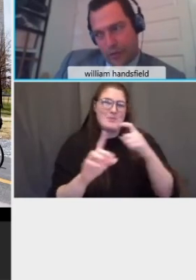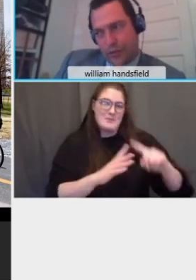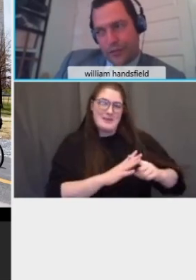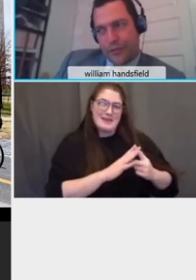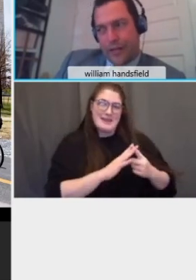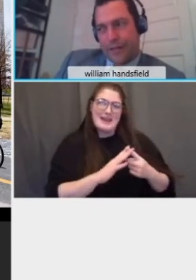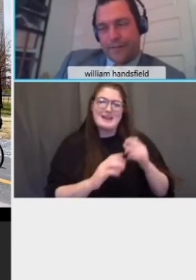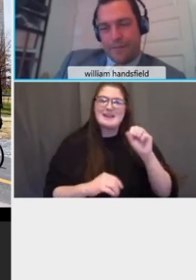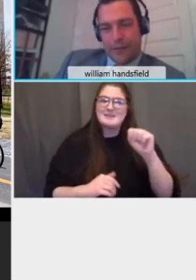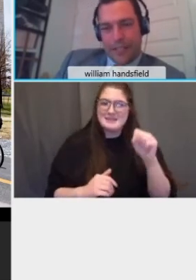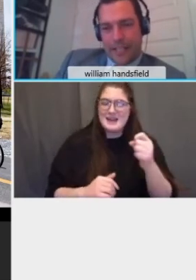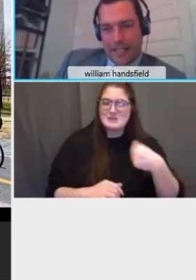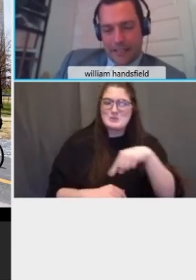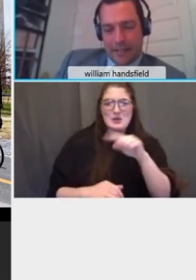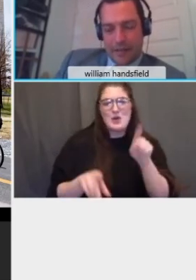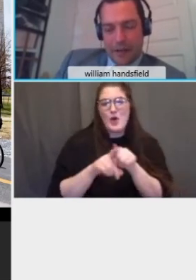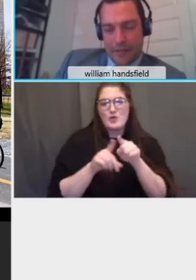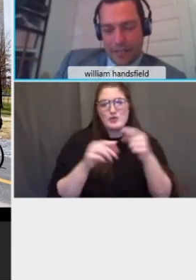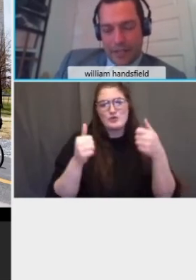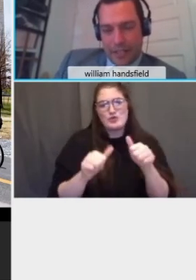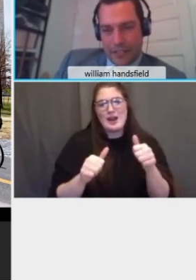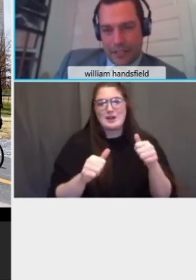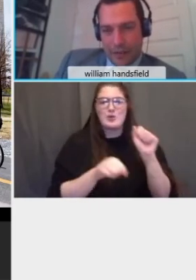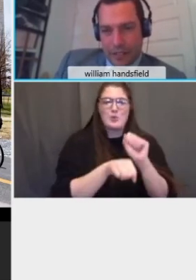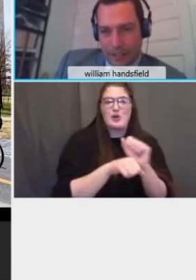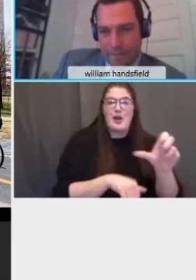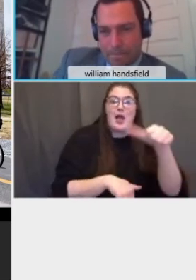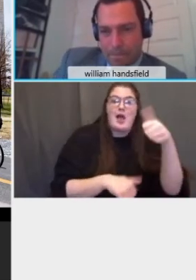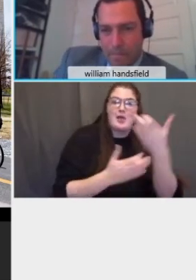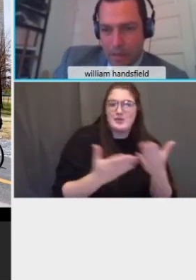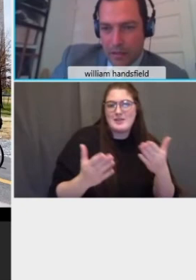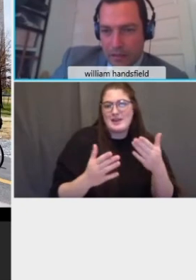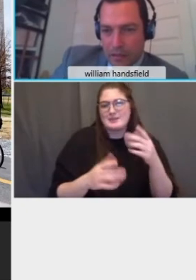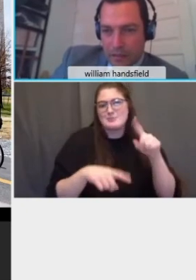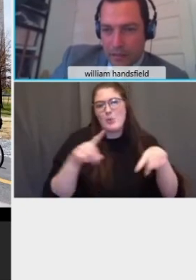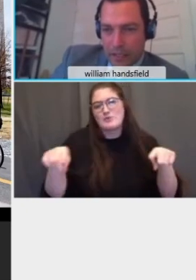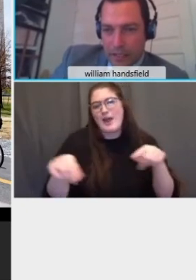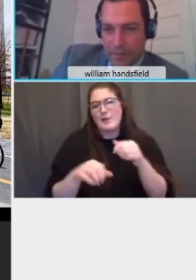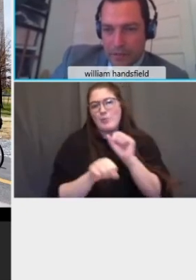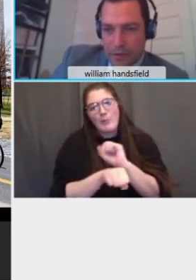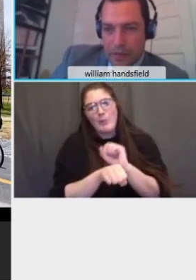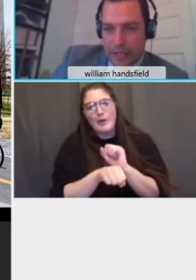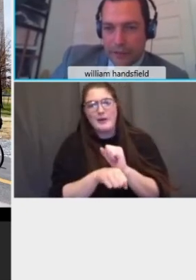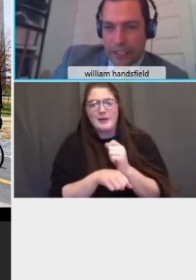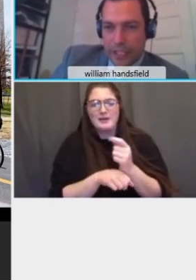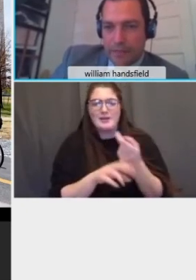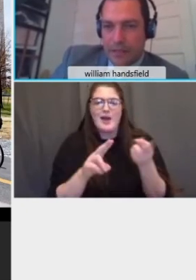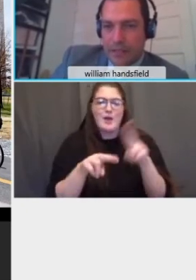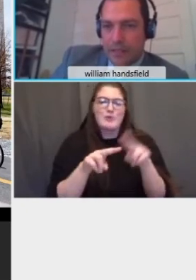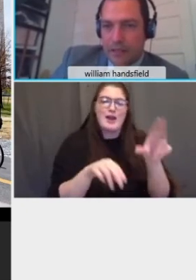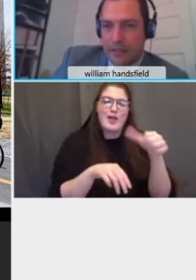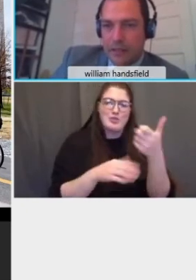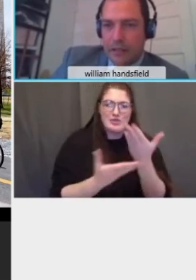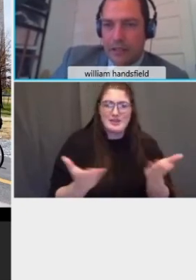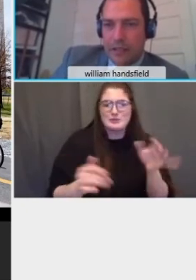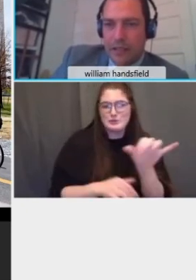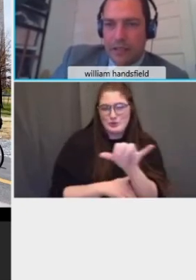And yes, we're also trying to multitask and upgrade the things that are out there. So thank you,